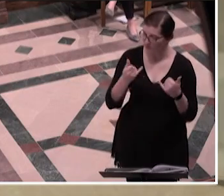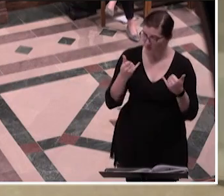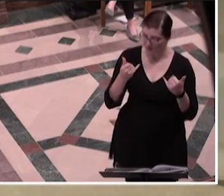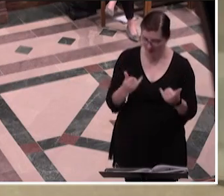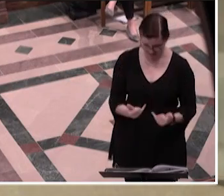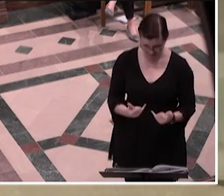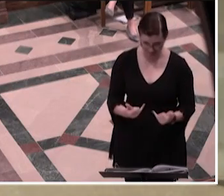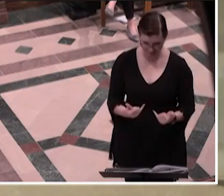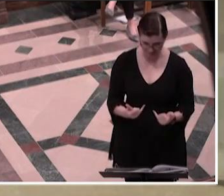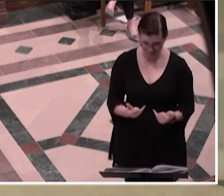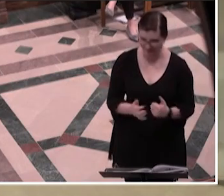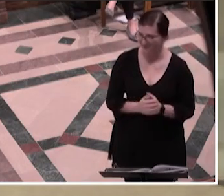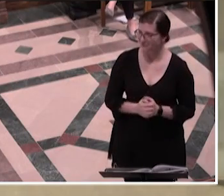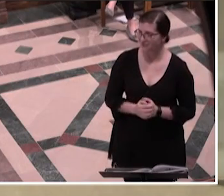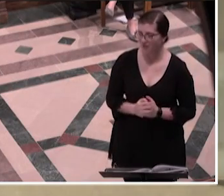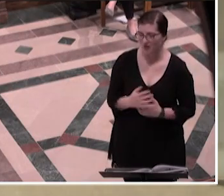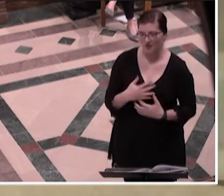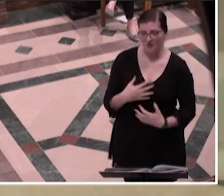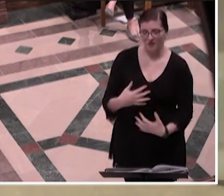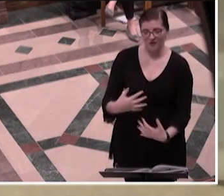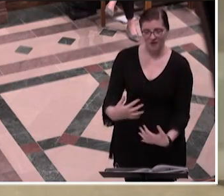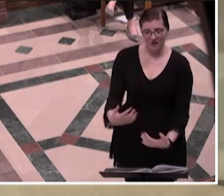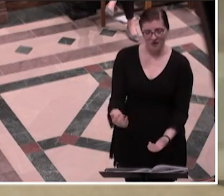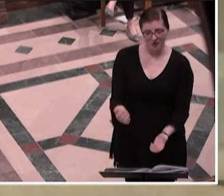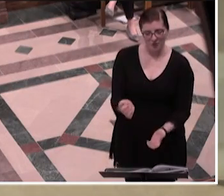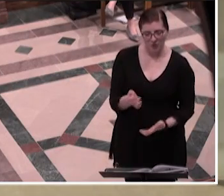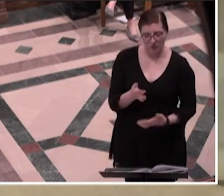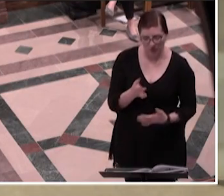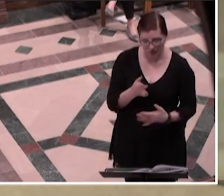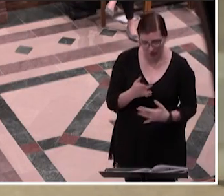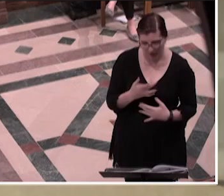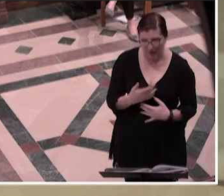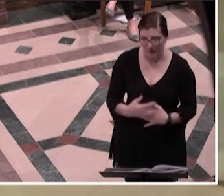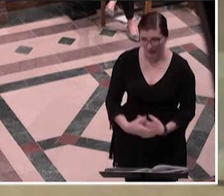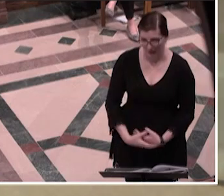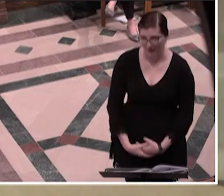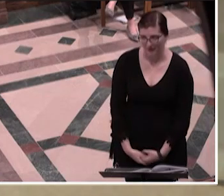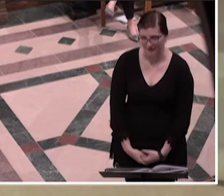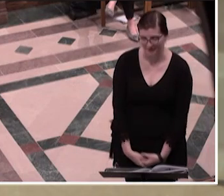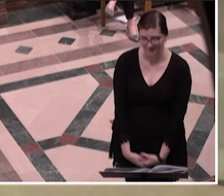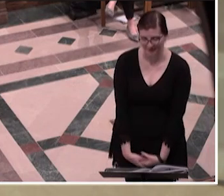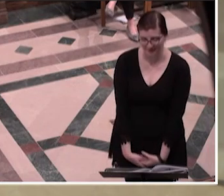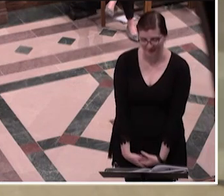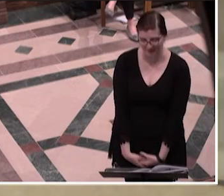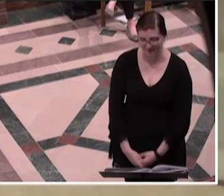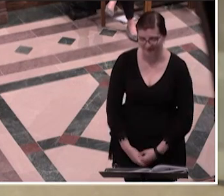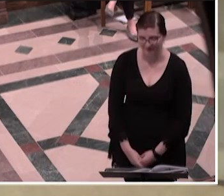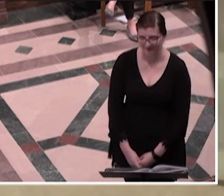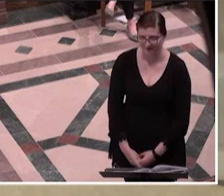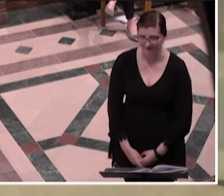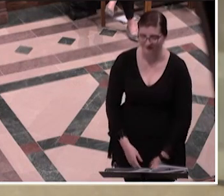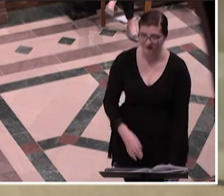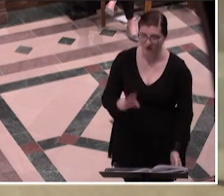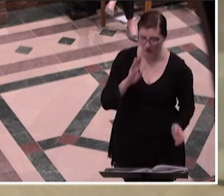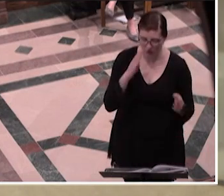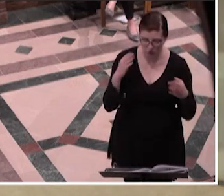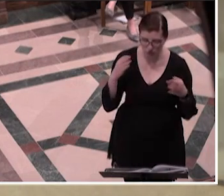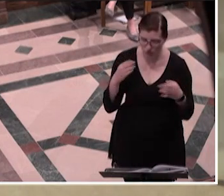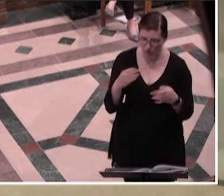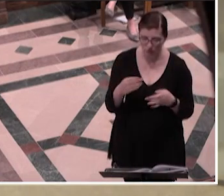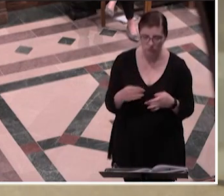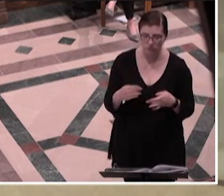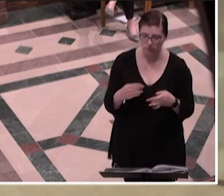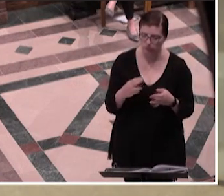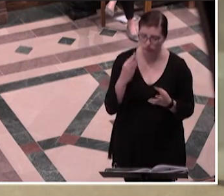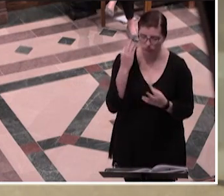that, let's just take a deep breath. Just take a deep breath. Let's center ourselves. Let's just do